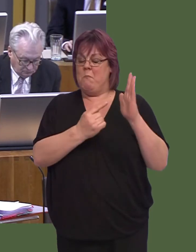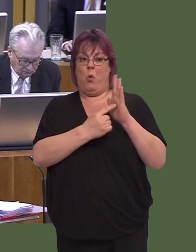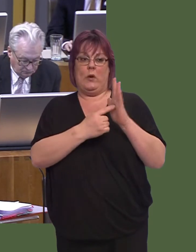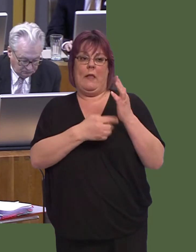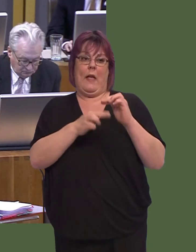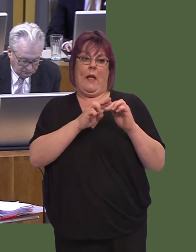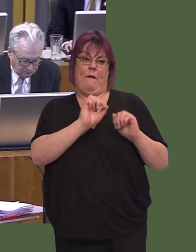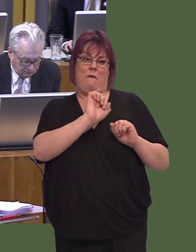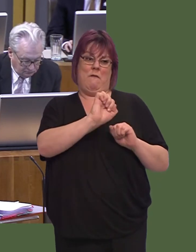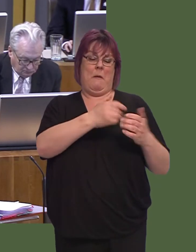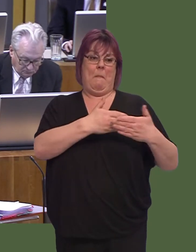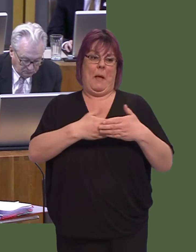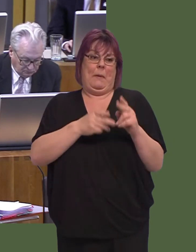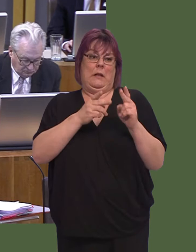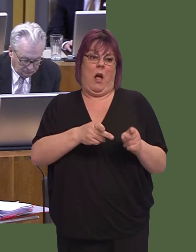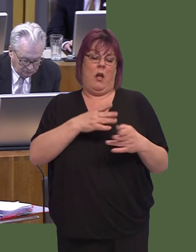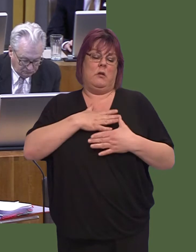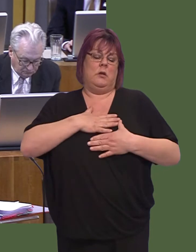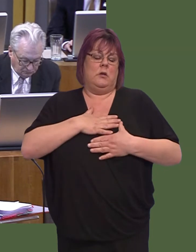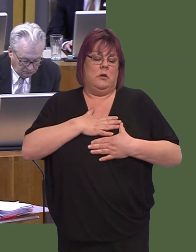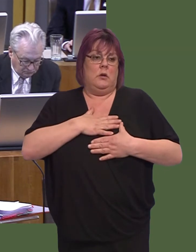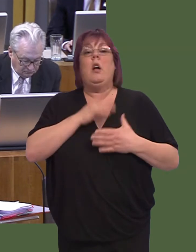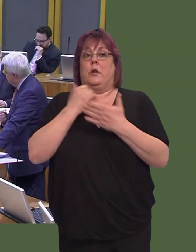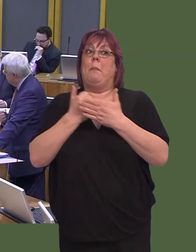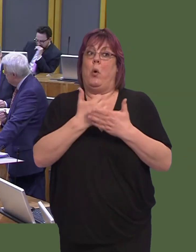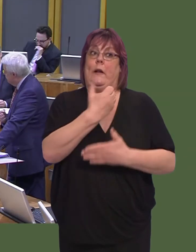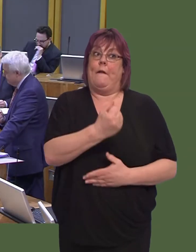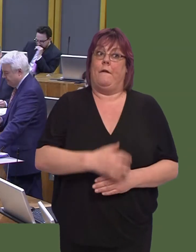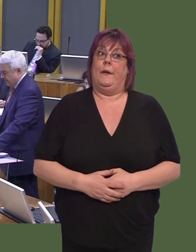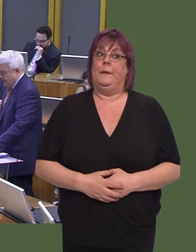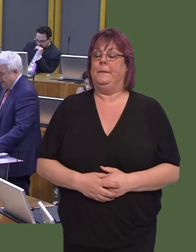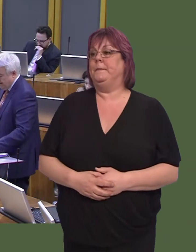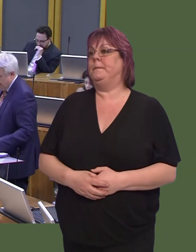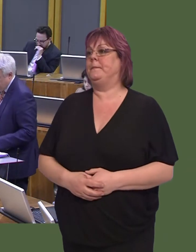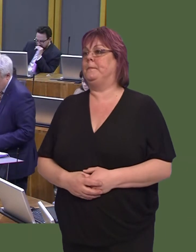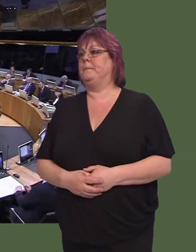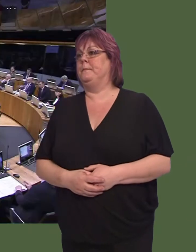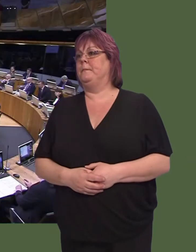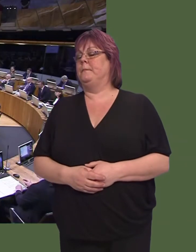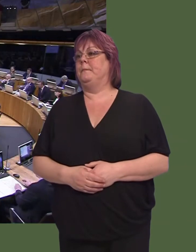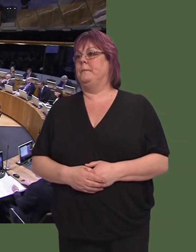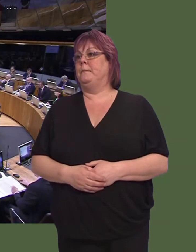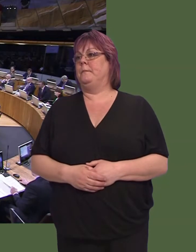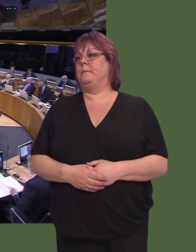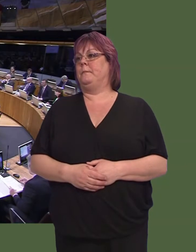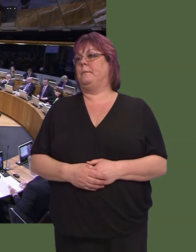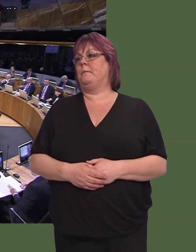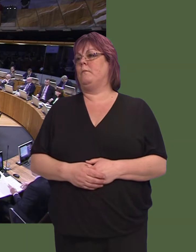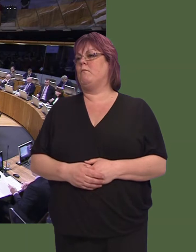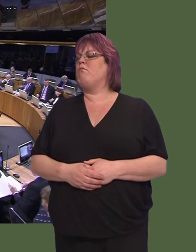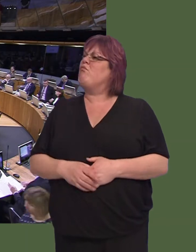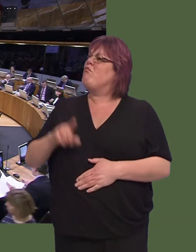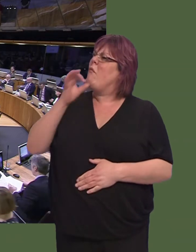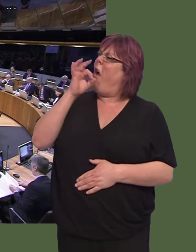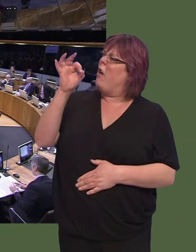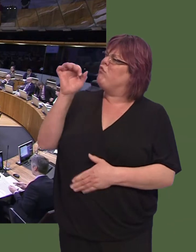those who suffer so much as a result of experiencing stillbirth. Mark Reckless. Is it right for women